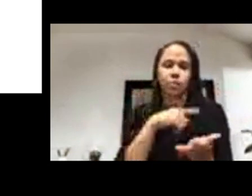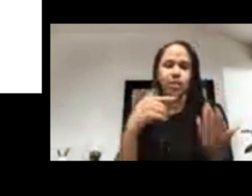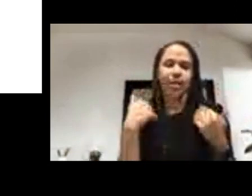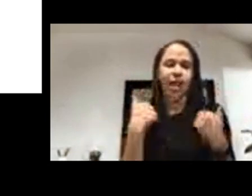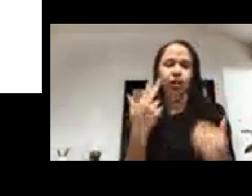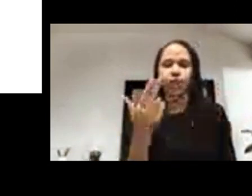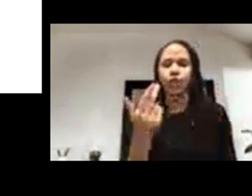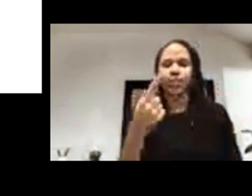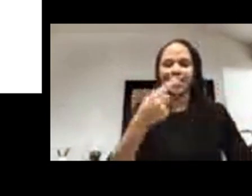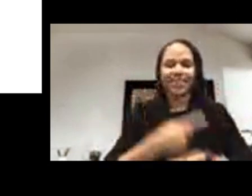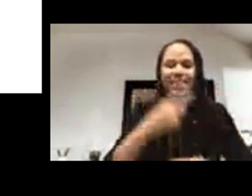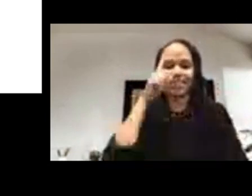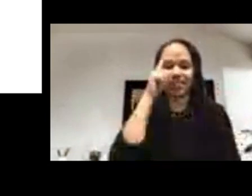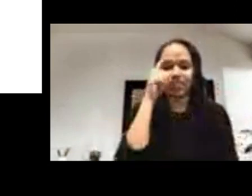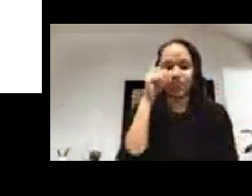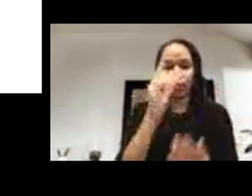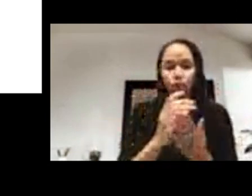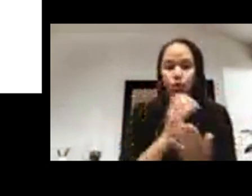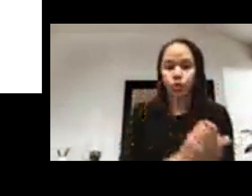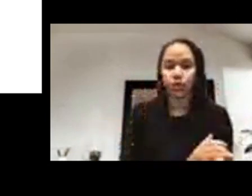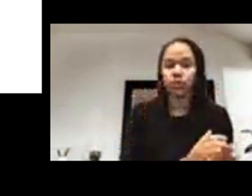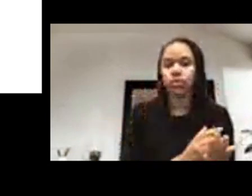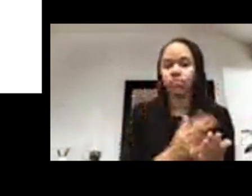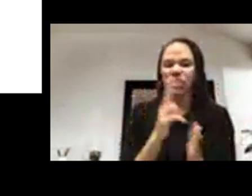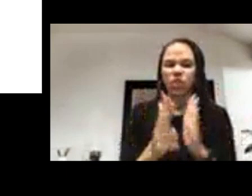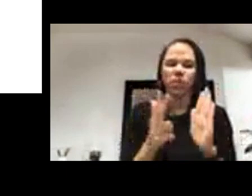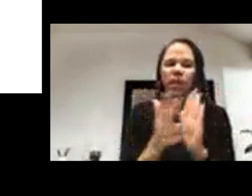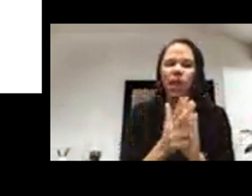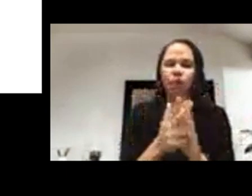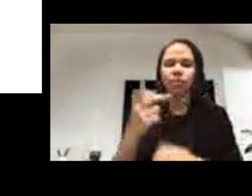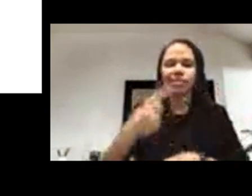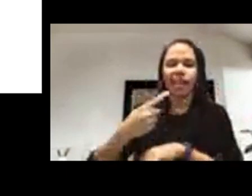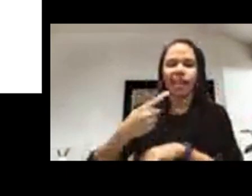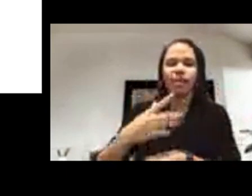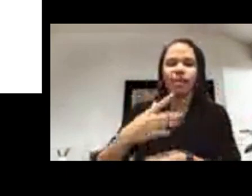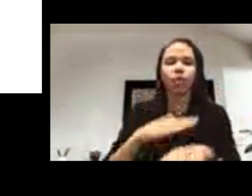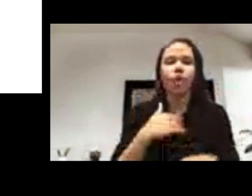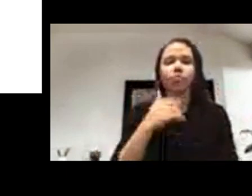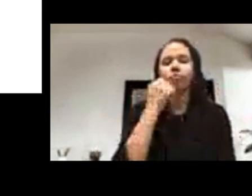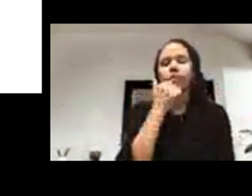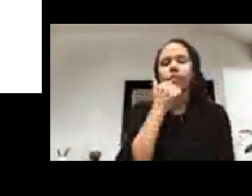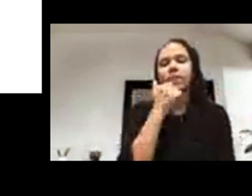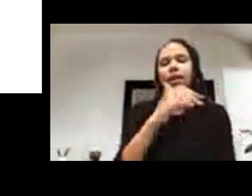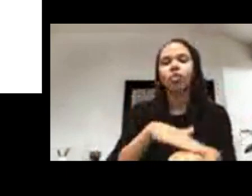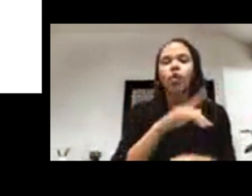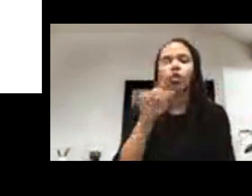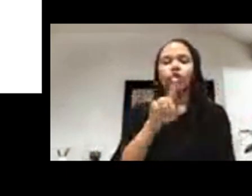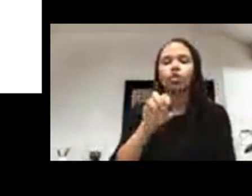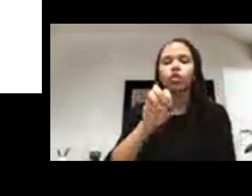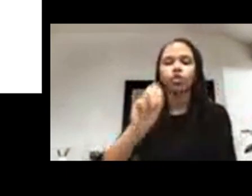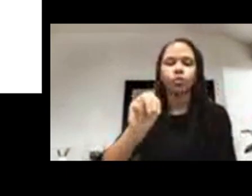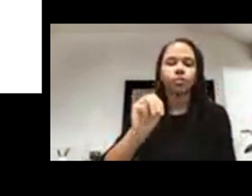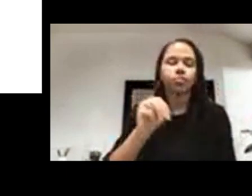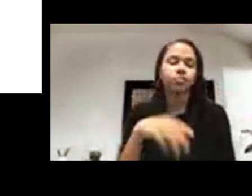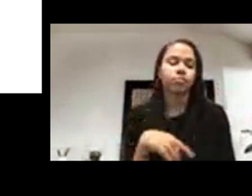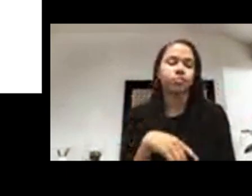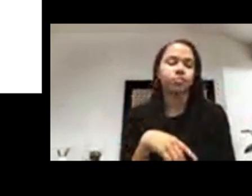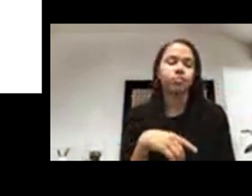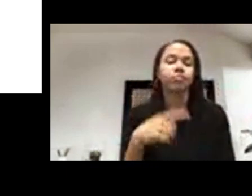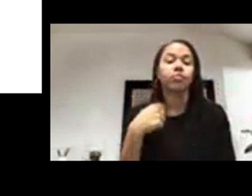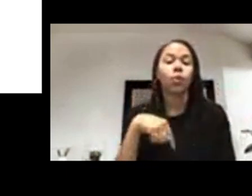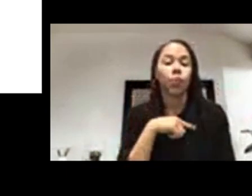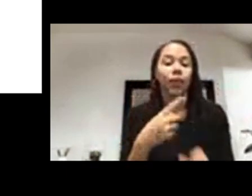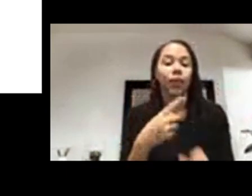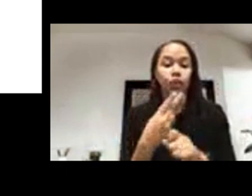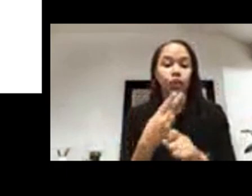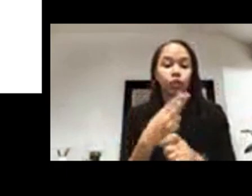We decided to use Microsoft MakeCode, which is a block-based programming language for building video games. And we went